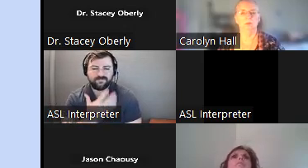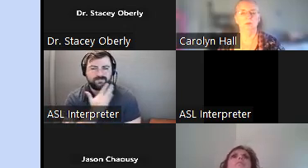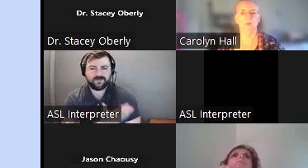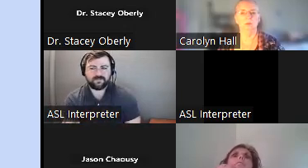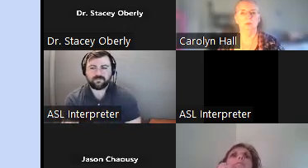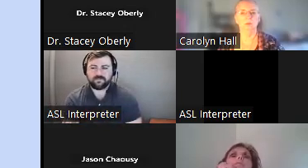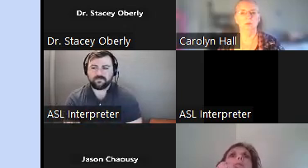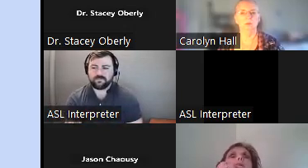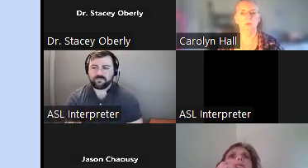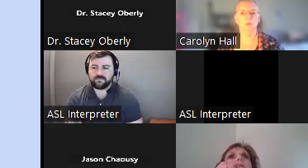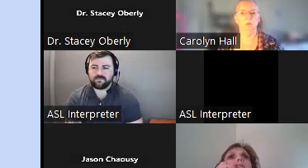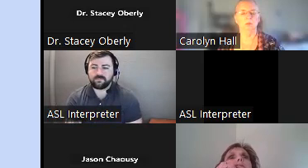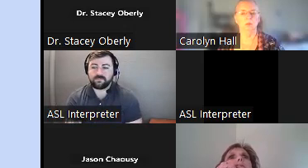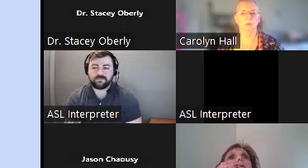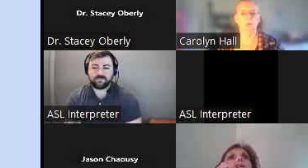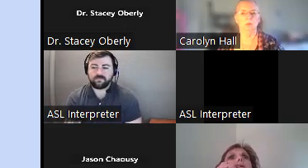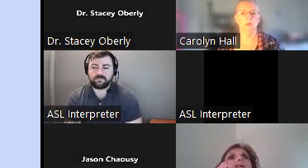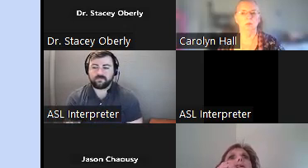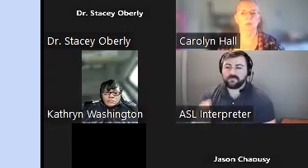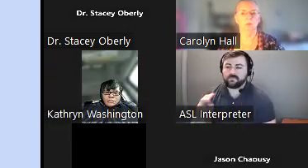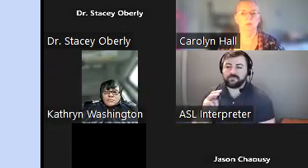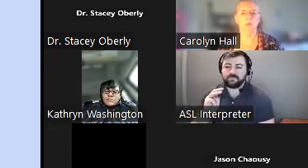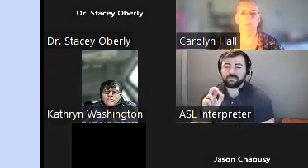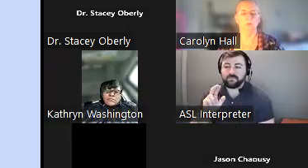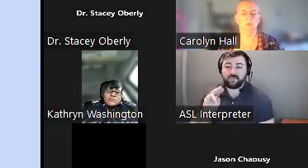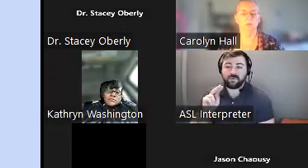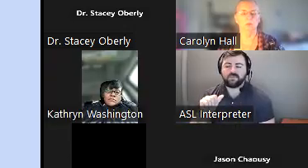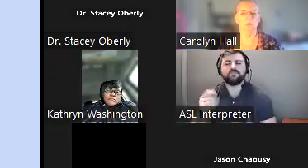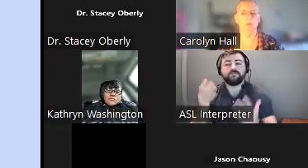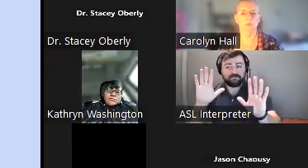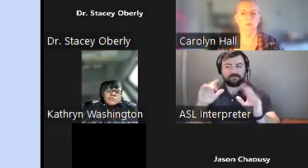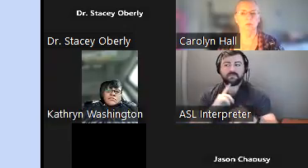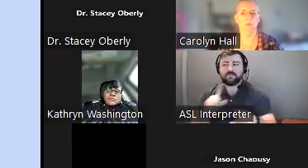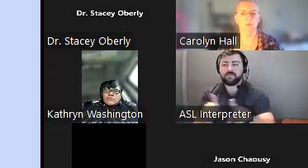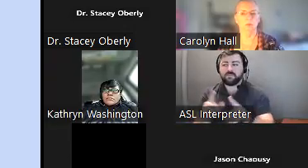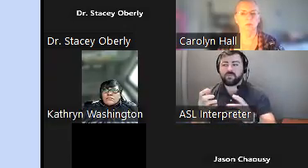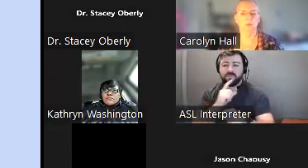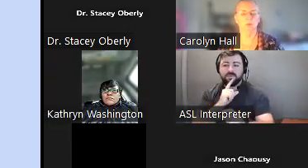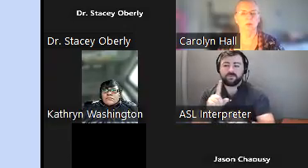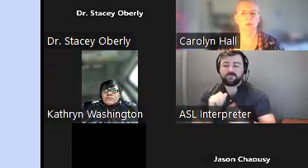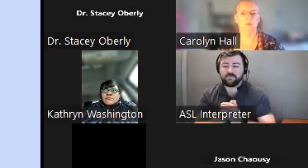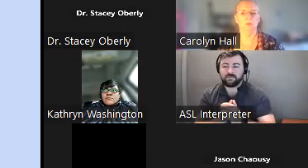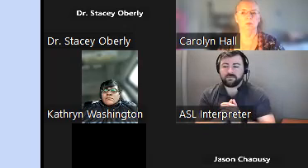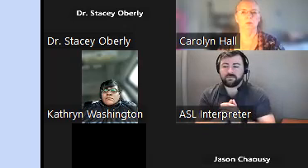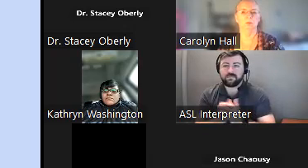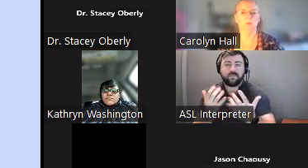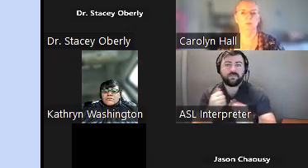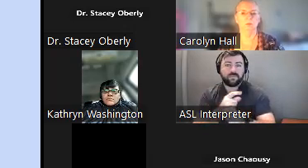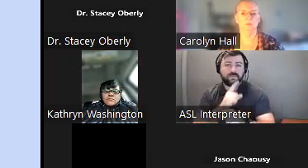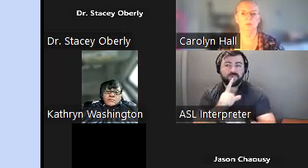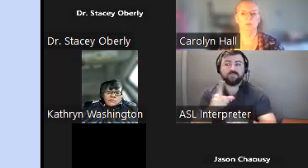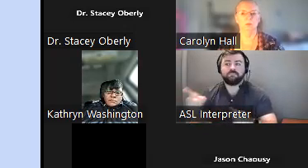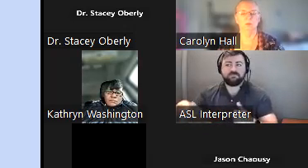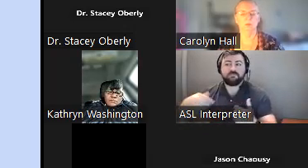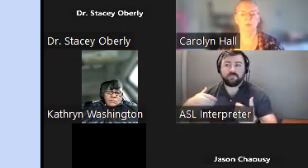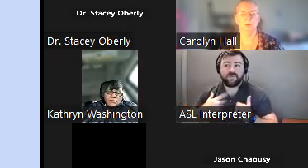Megan? Thank you. I'm so sorry, Tasha. I just want to make sure, Nope, this is you're Megan. good. I want to make sure, we do